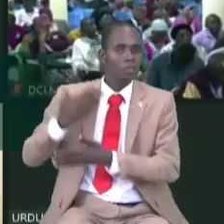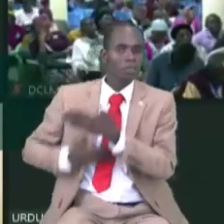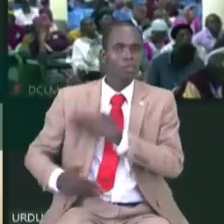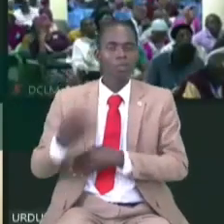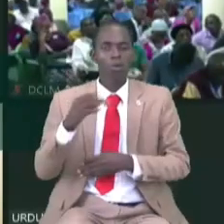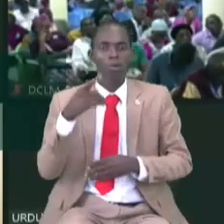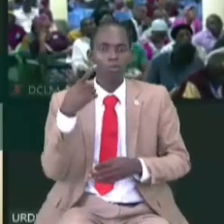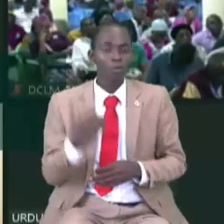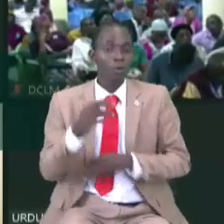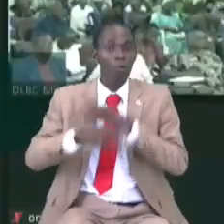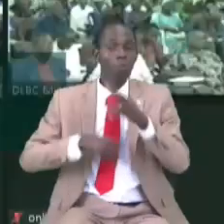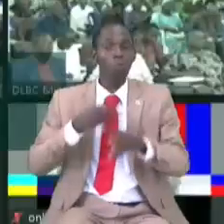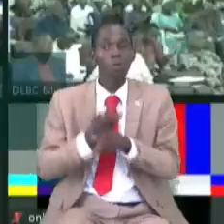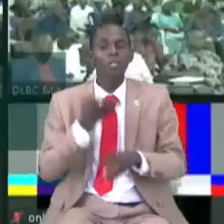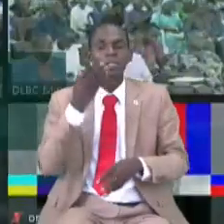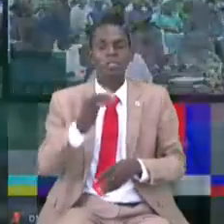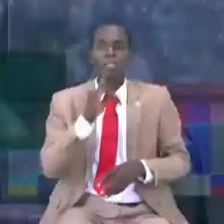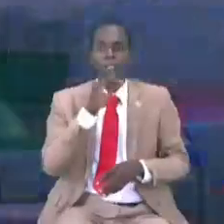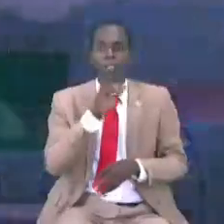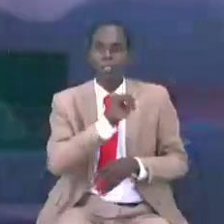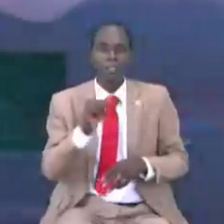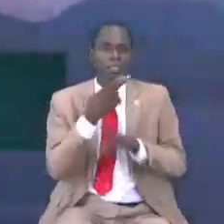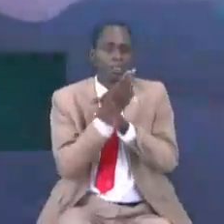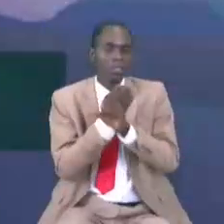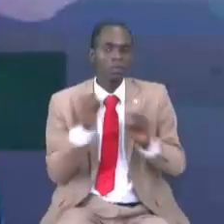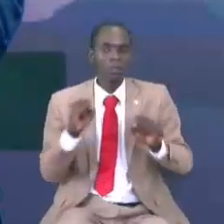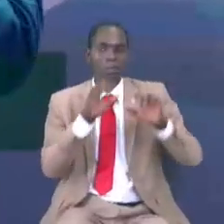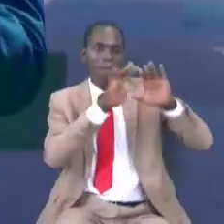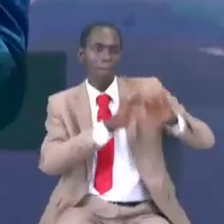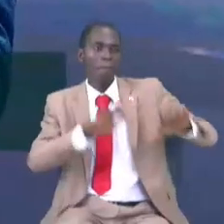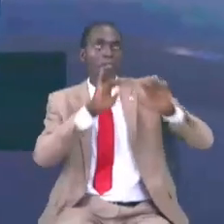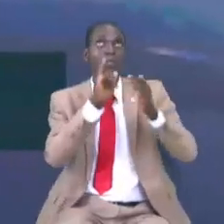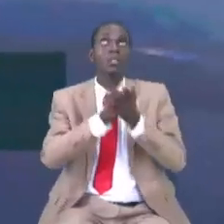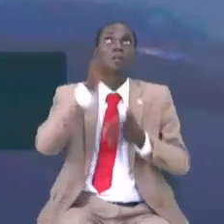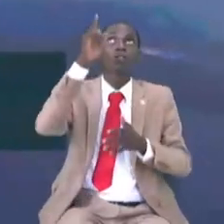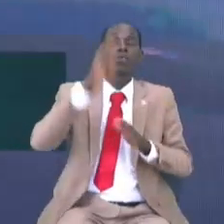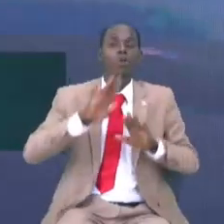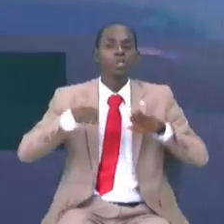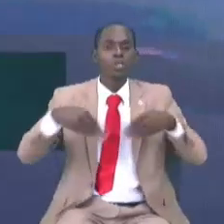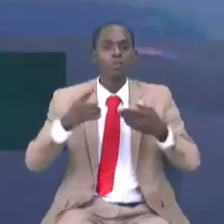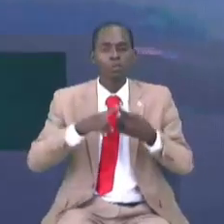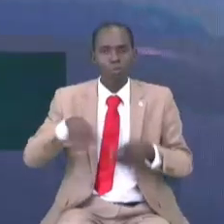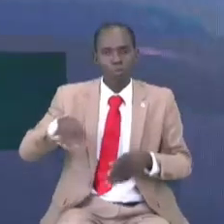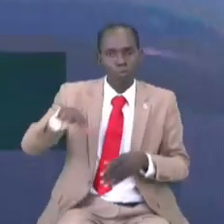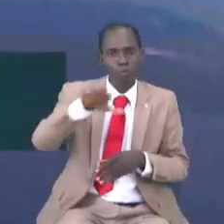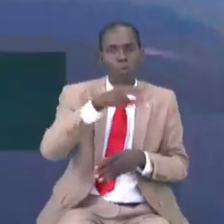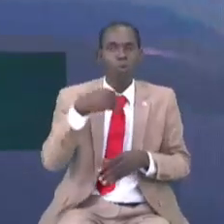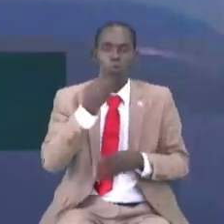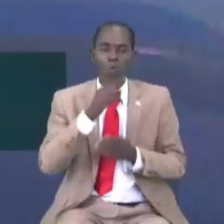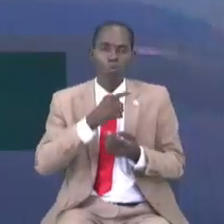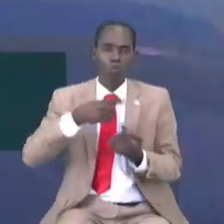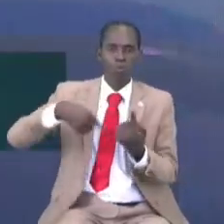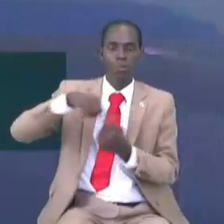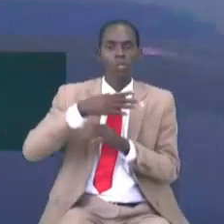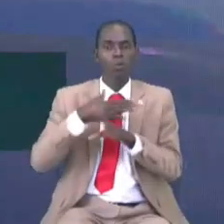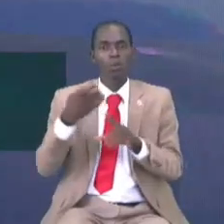God gives to those who turn from their sins and they depend on the compassion and